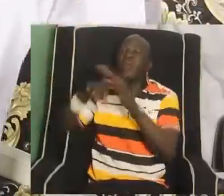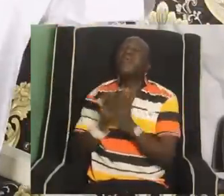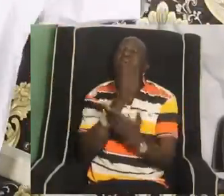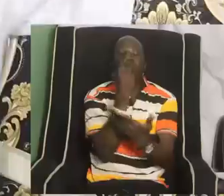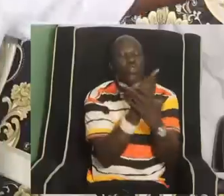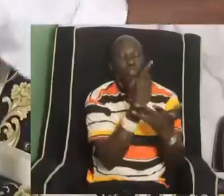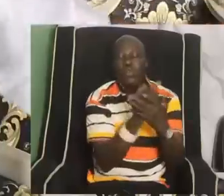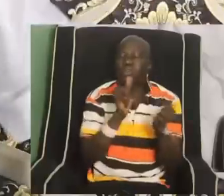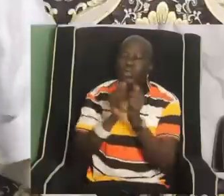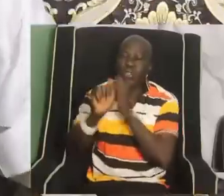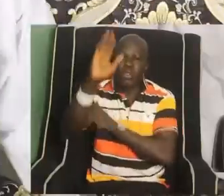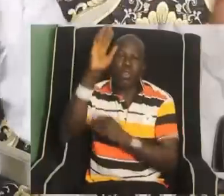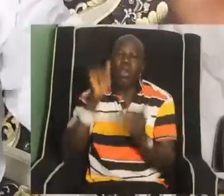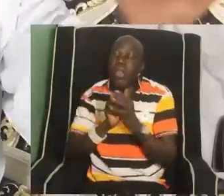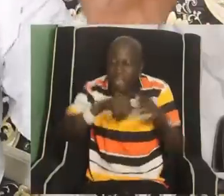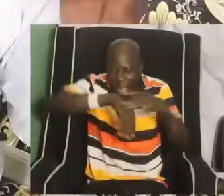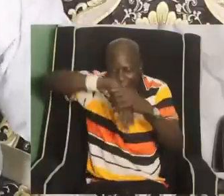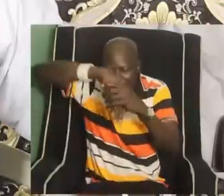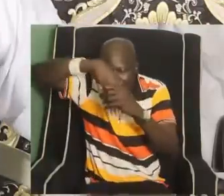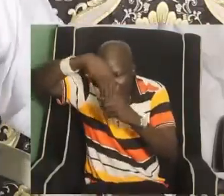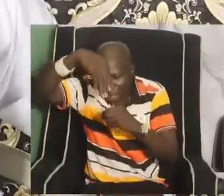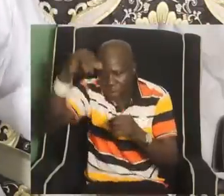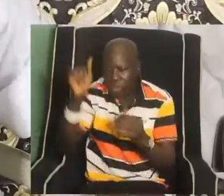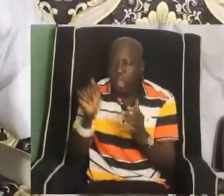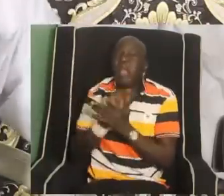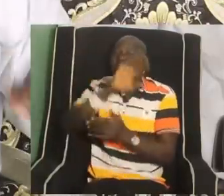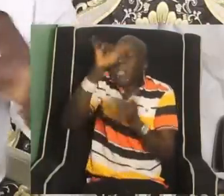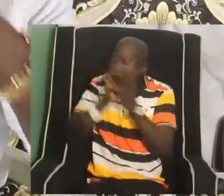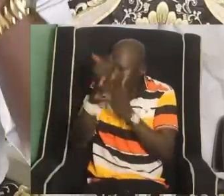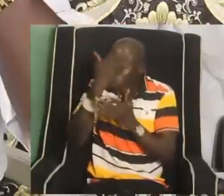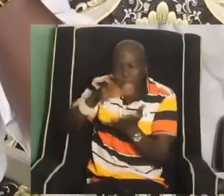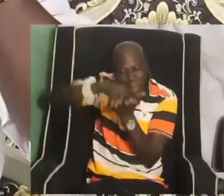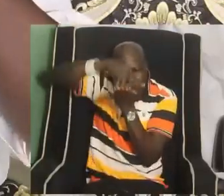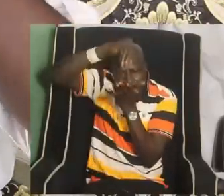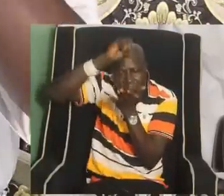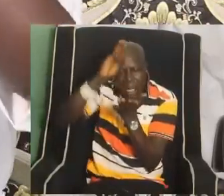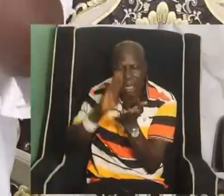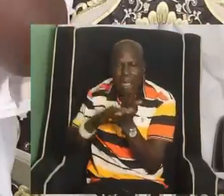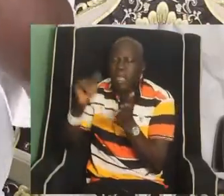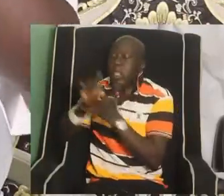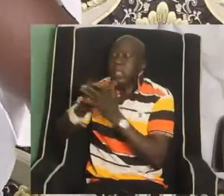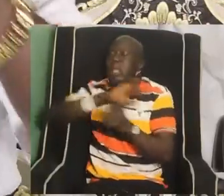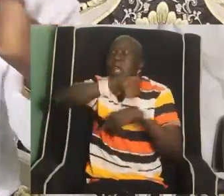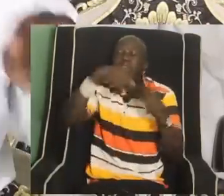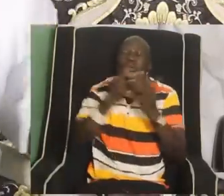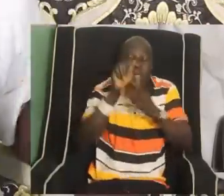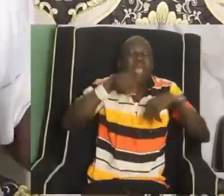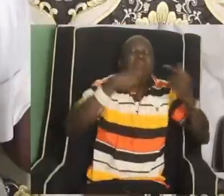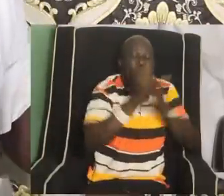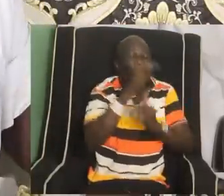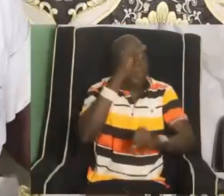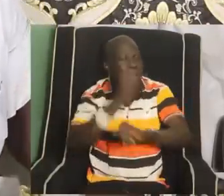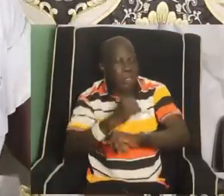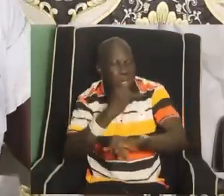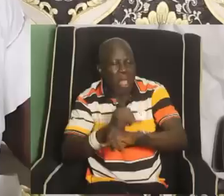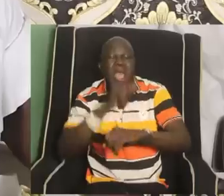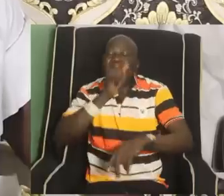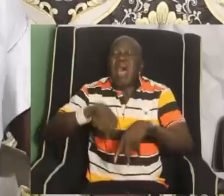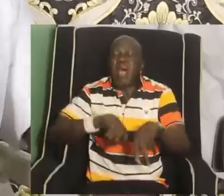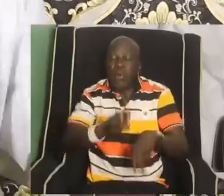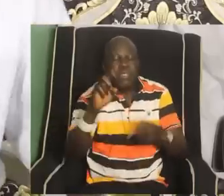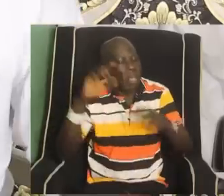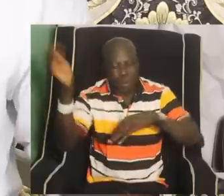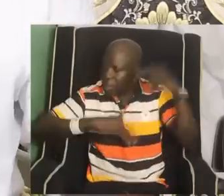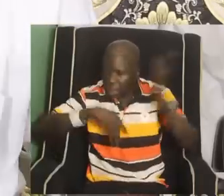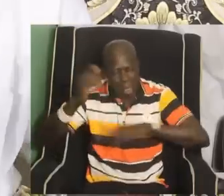yẹn. Abraham did not discuss with anyone. Ọ jáde ni. He went out. Ìyẹn ni mo ti kẹ́kọ̀ọ́. That's what I have learned. Mo ní kí n máa lọ Ìbàdàn. Yeah, you have to go to Ìbàdàn. Mo lọ